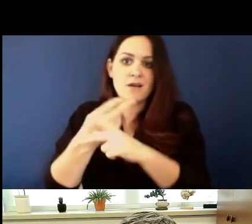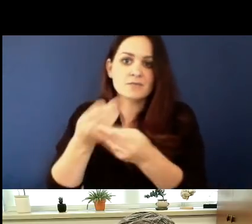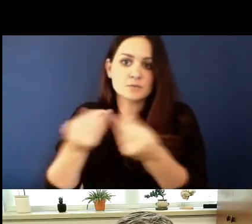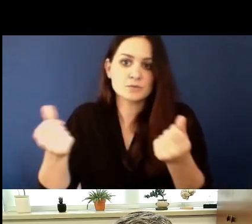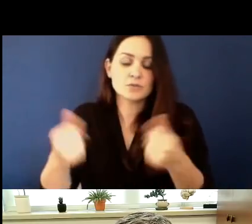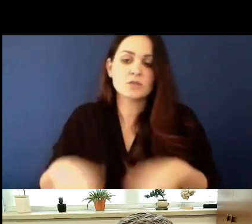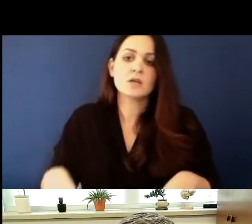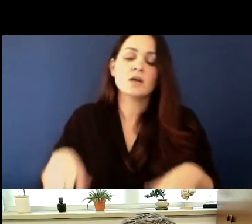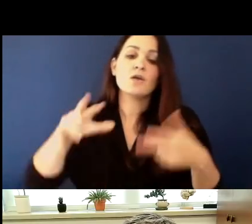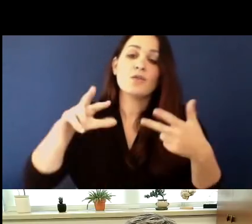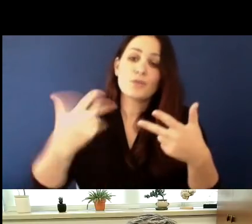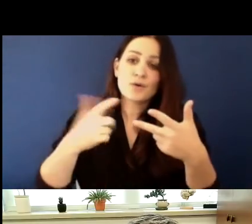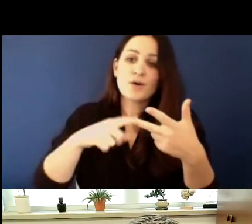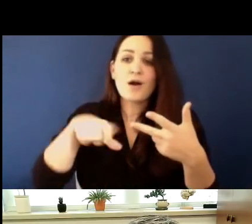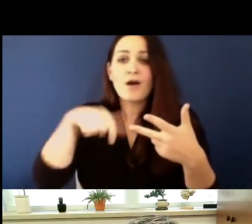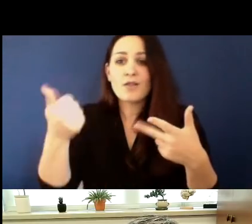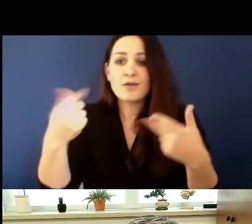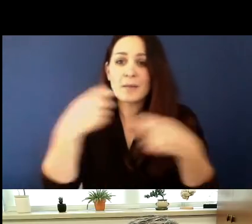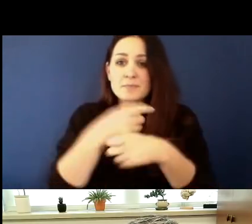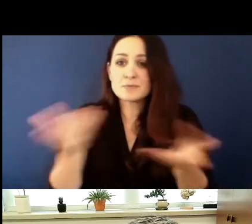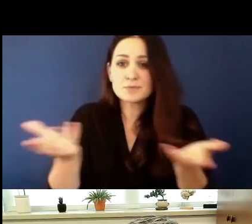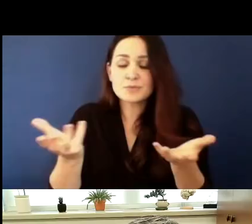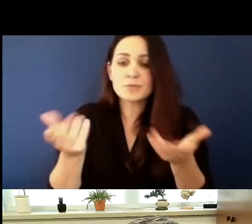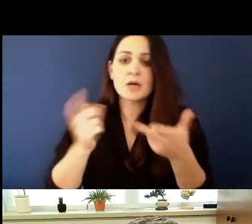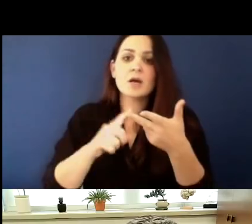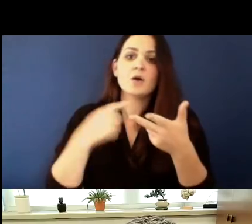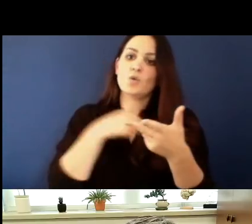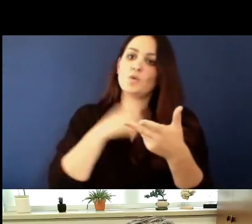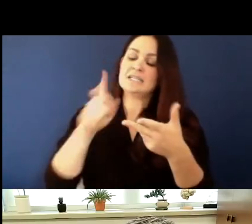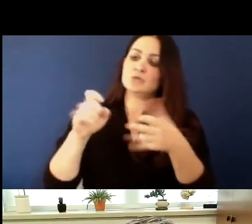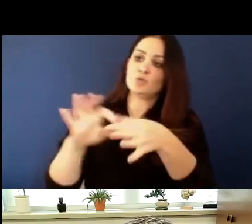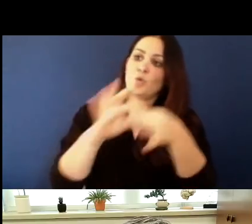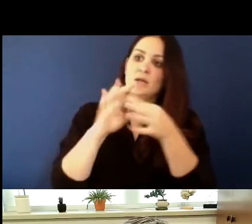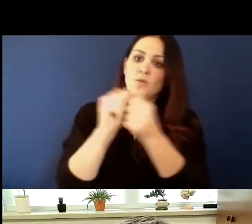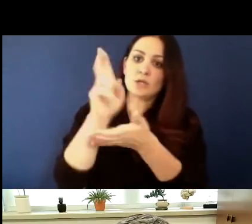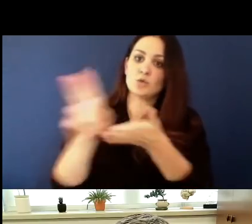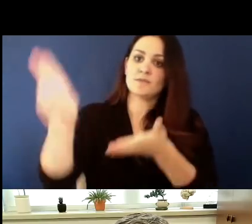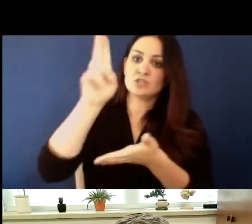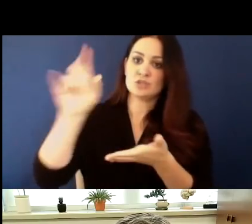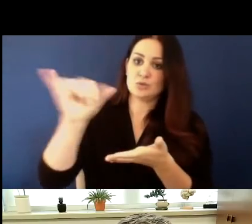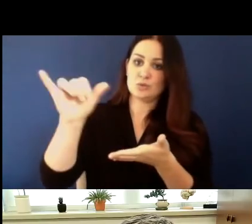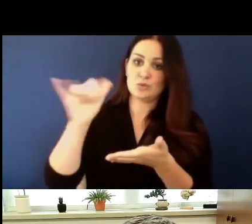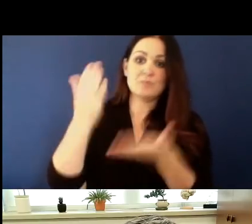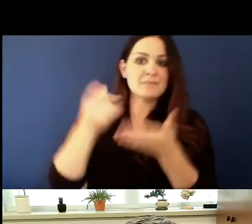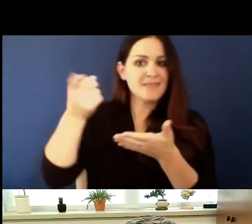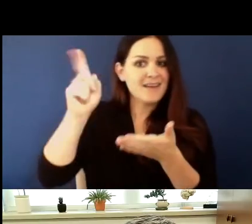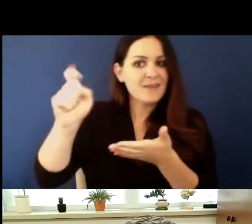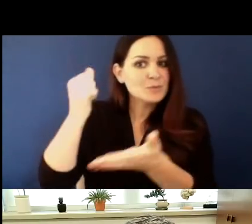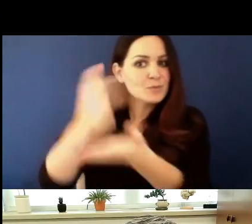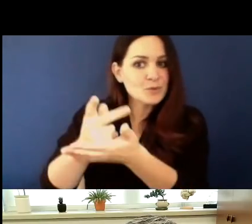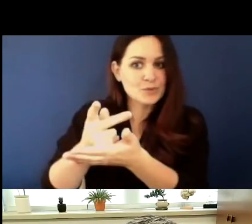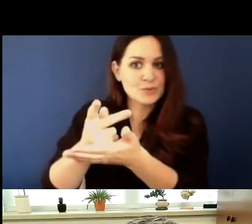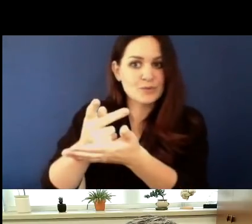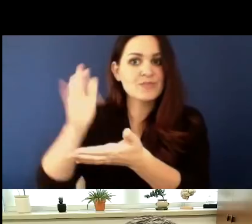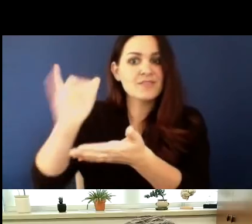in some cases, we need to coordinate with the greater university, as they might actually be responsible for approving and implementing the solution. This has